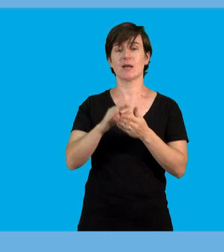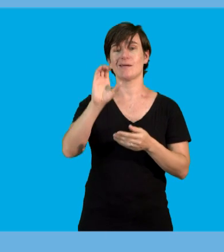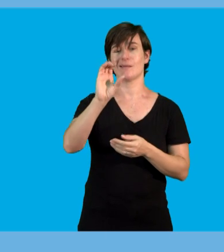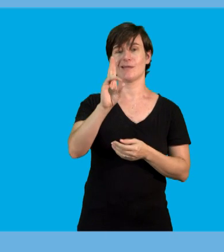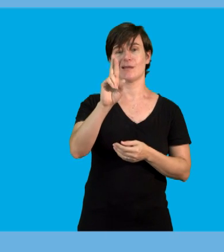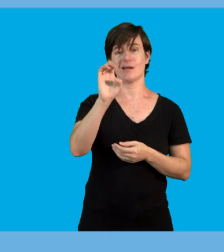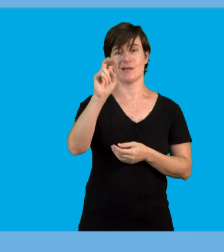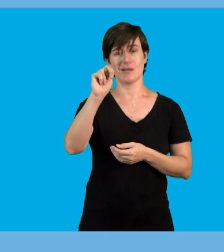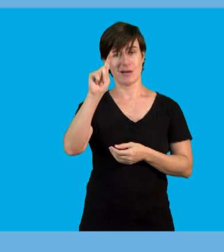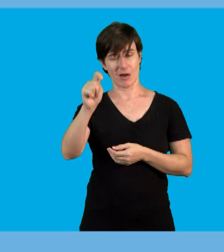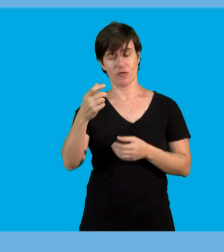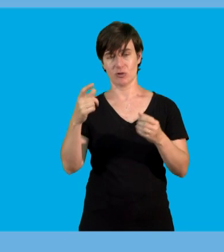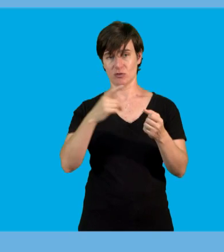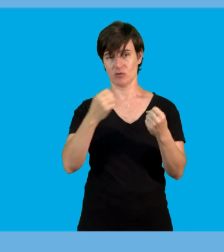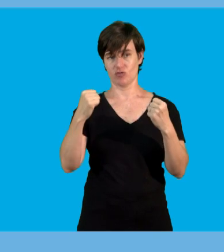symbol,